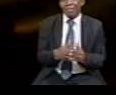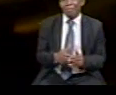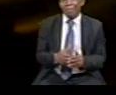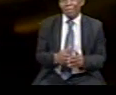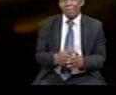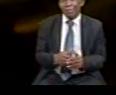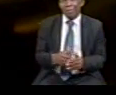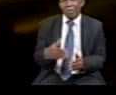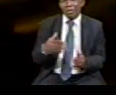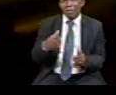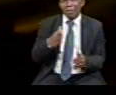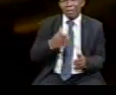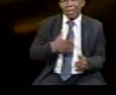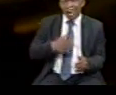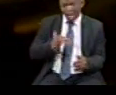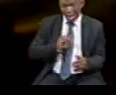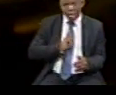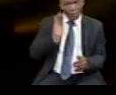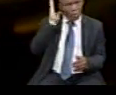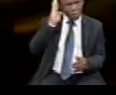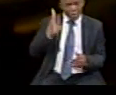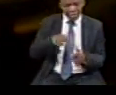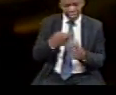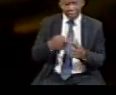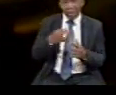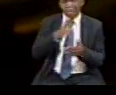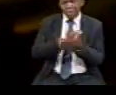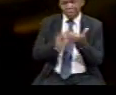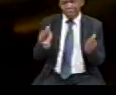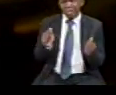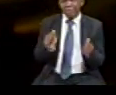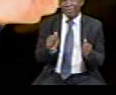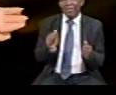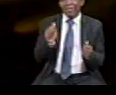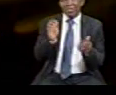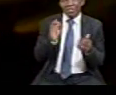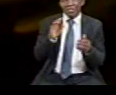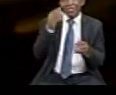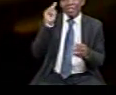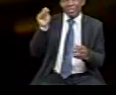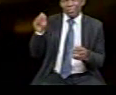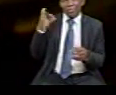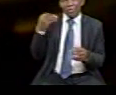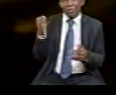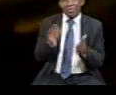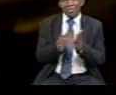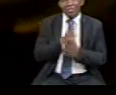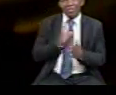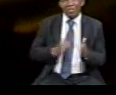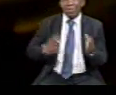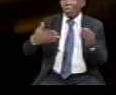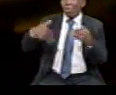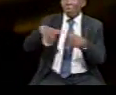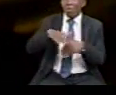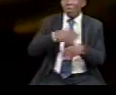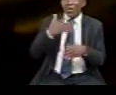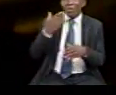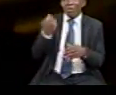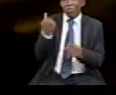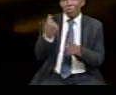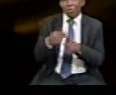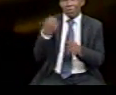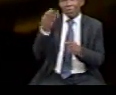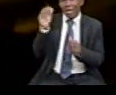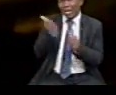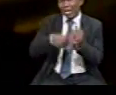the testimony of any philosopher. I choose to believe the testimony of Jesus over the philosophy of any carnal, mortal man.